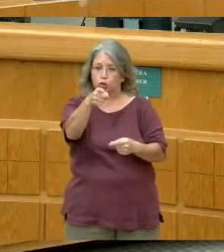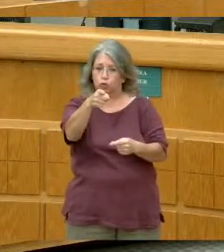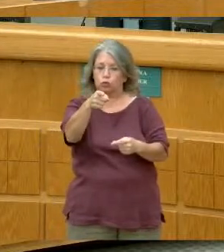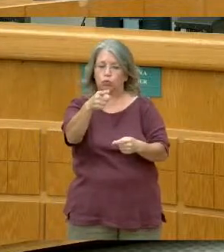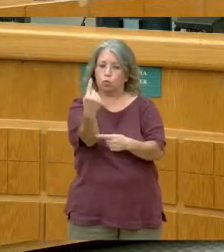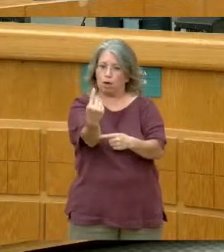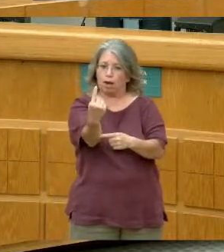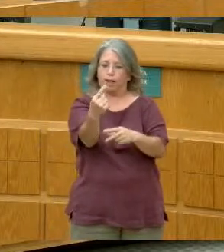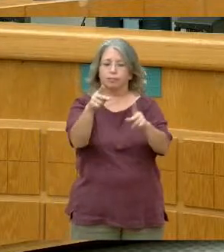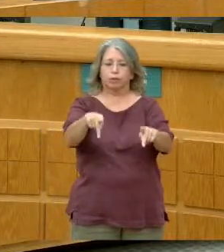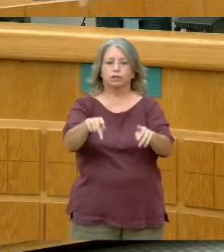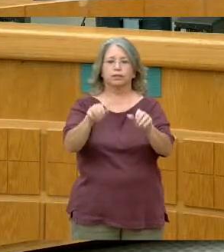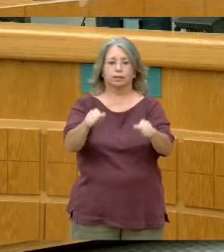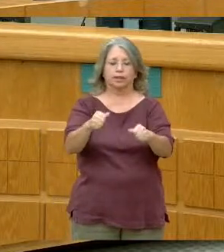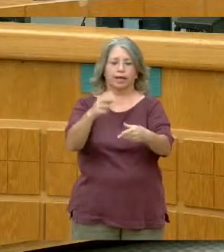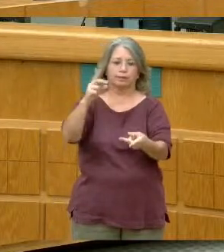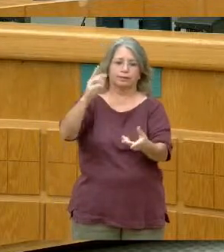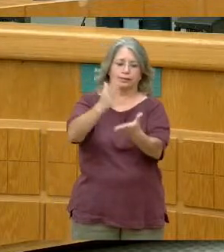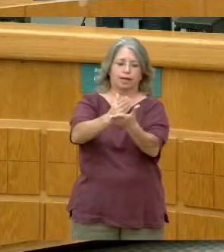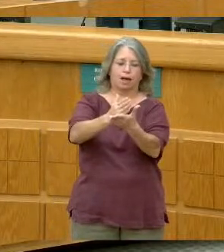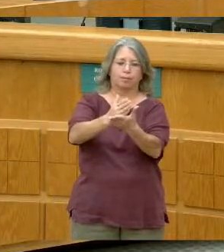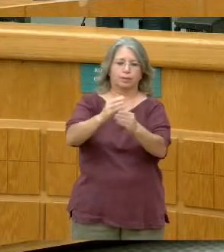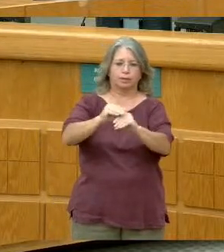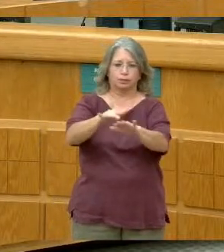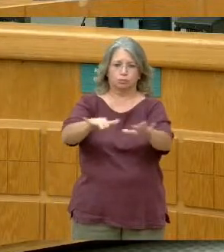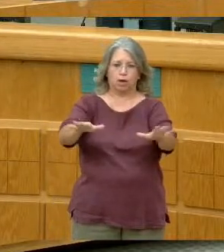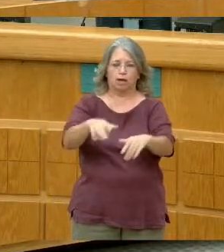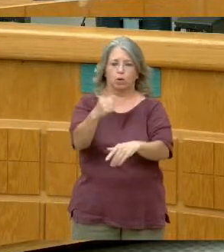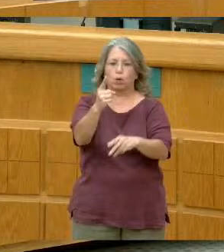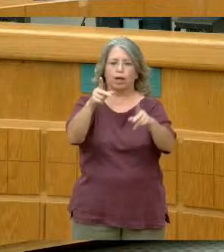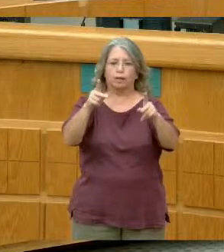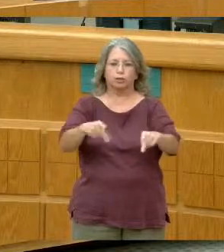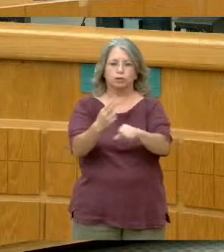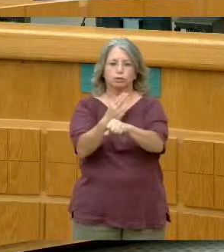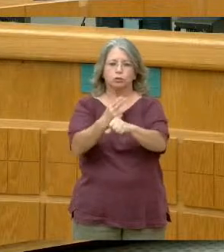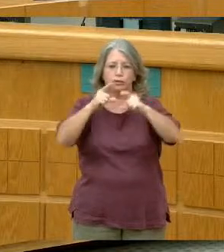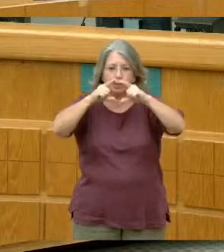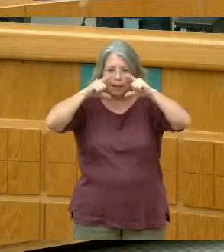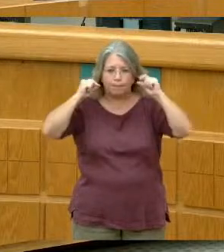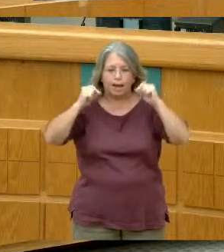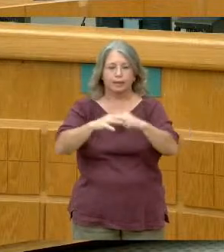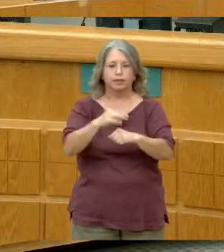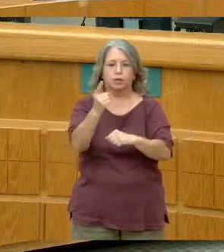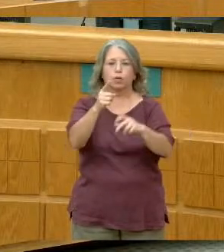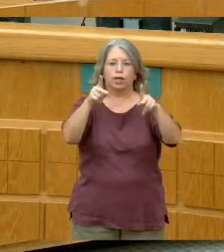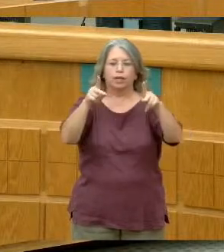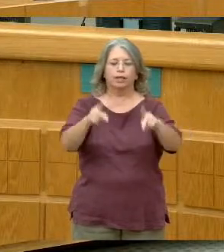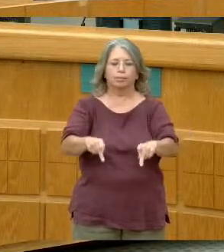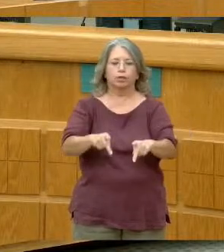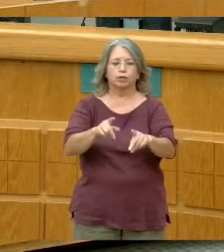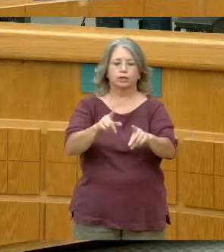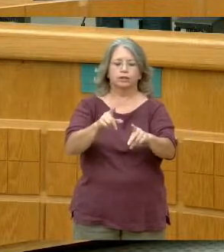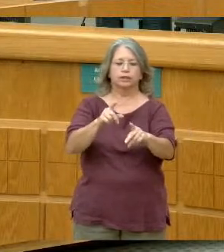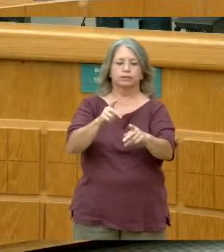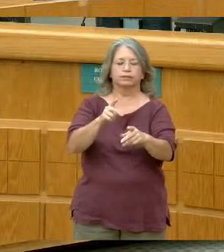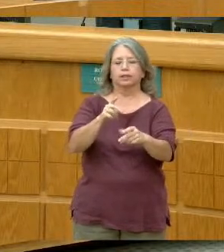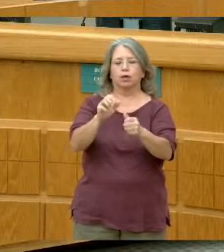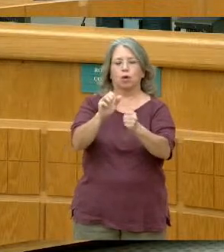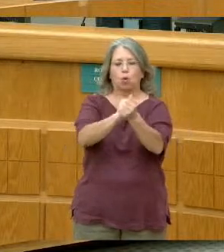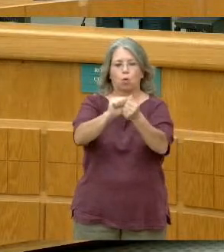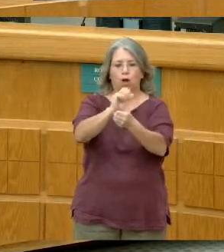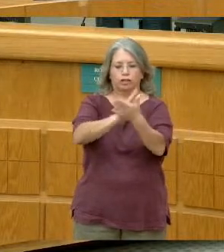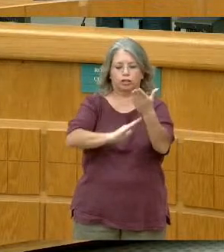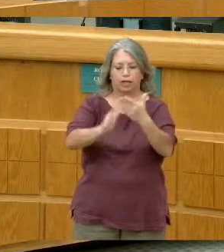spread, one person to wash their hands frequently, one person to distance themselves 6 feet